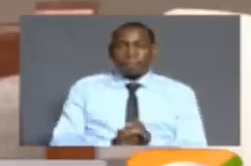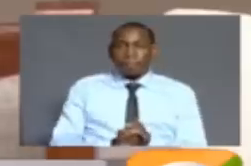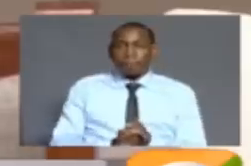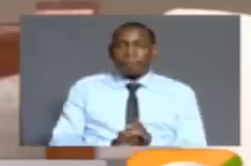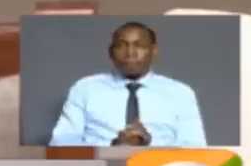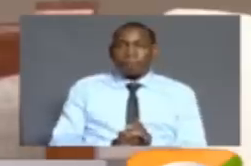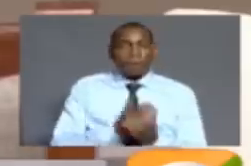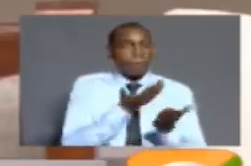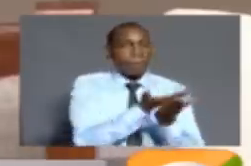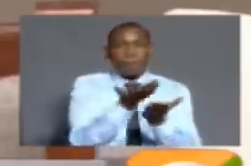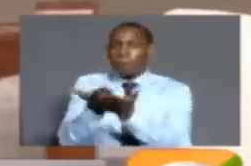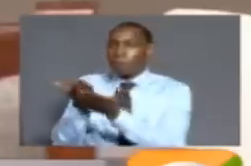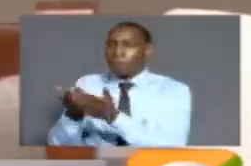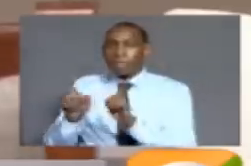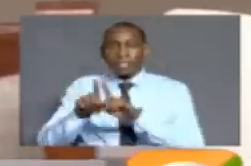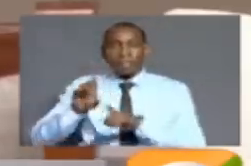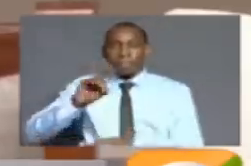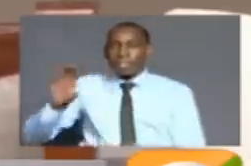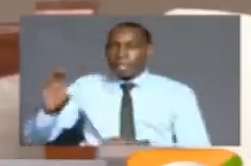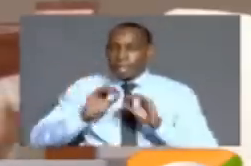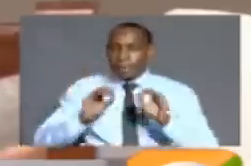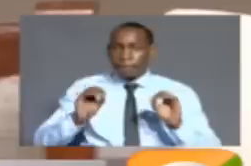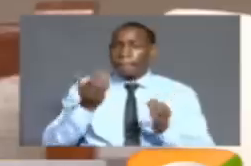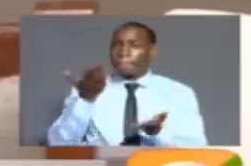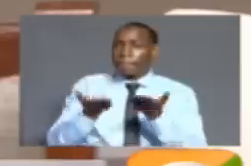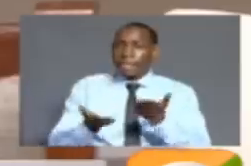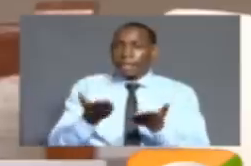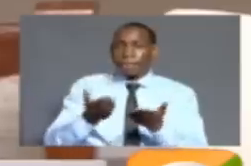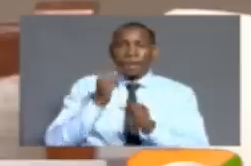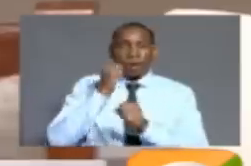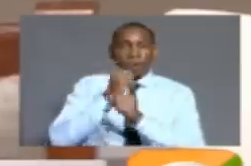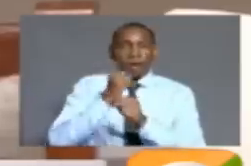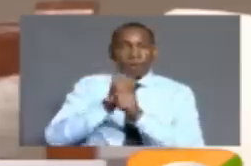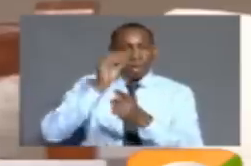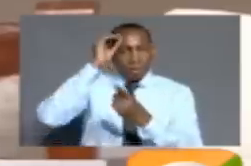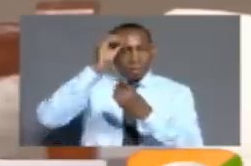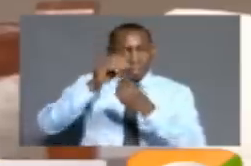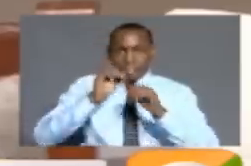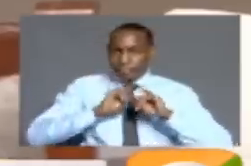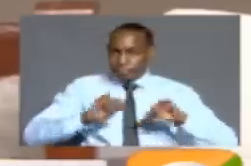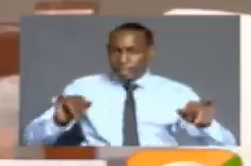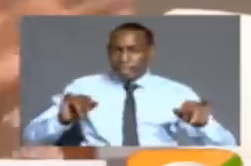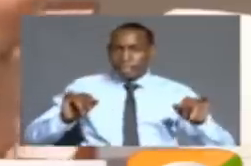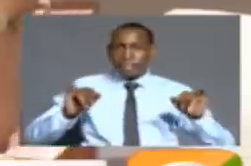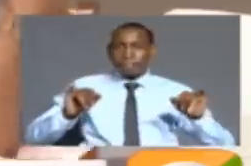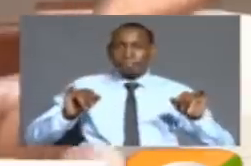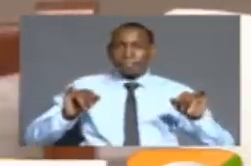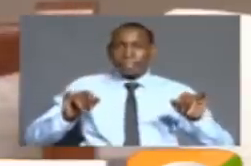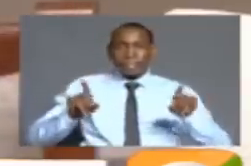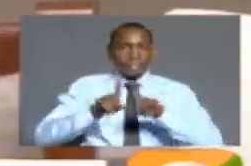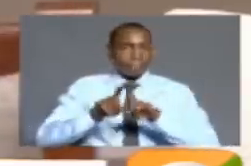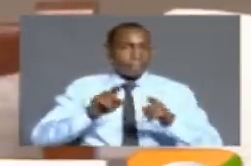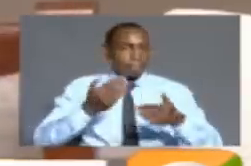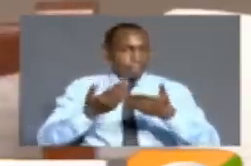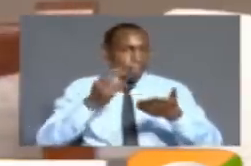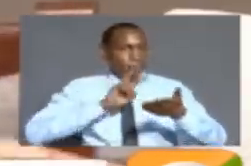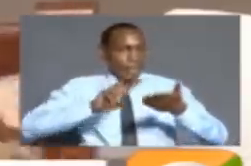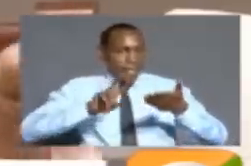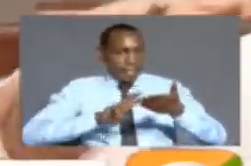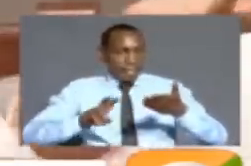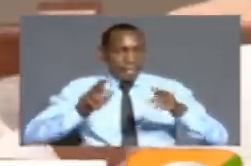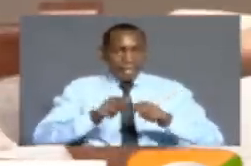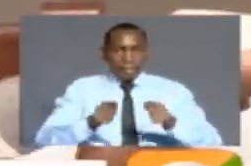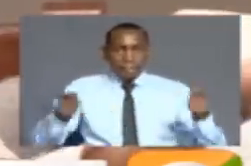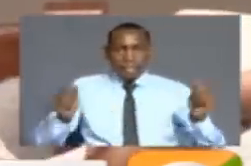for handouts like DCI. Right. So maybe they would do a more objective job. So that's on Ruaraka and that. We've also heard about, we read that in the papers,